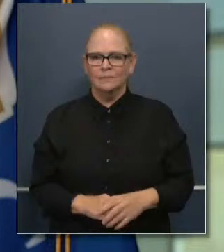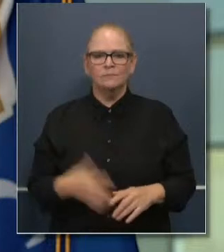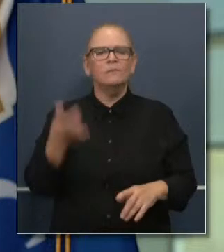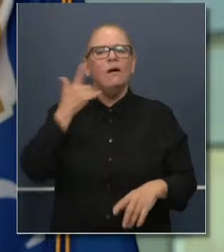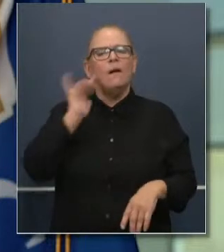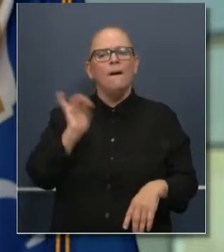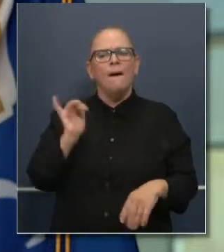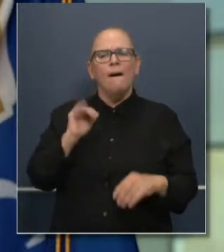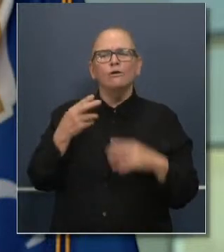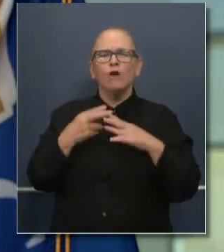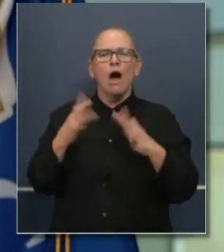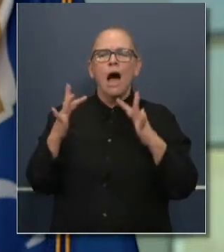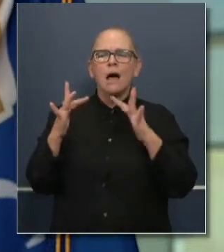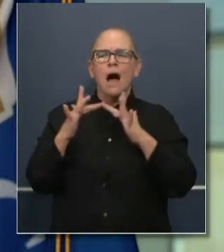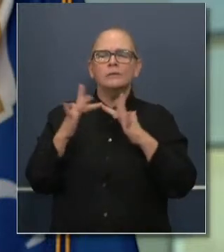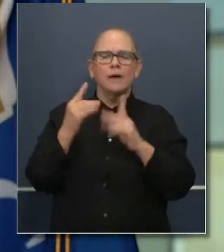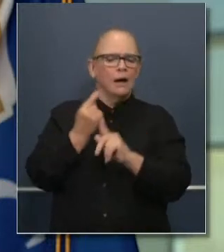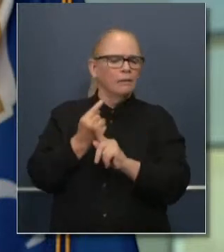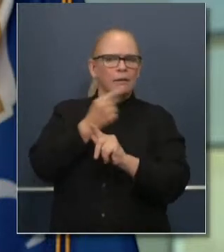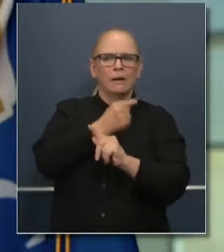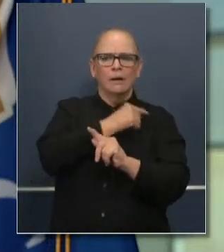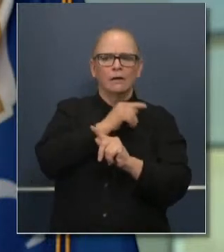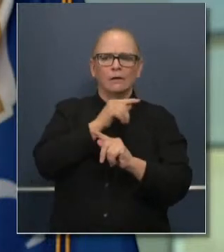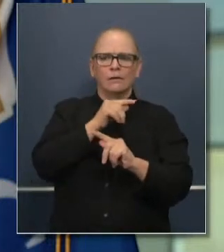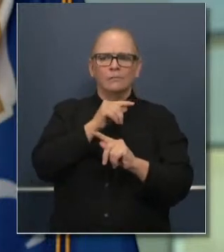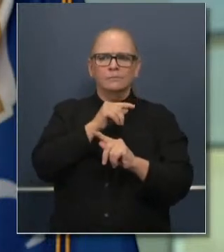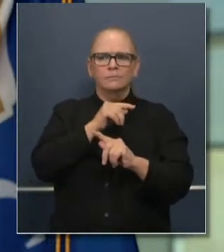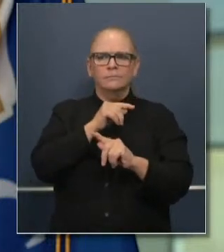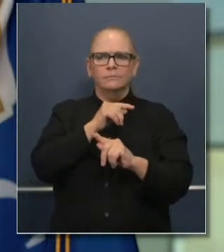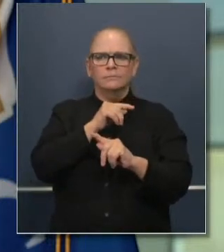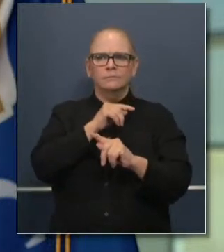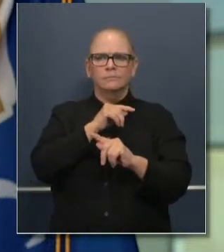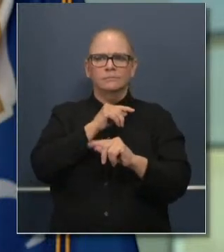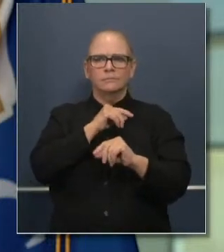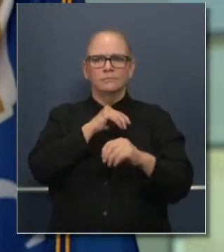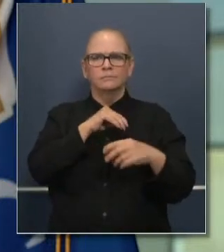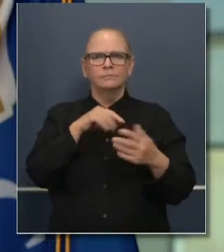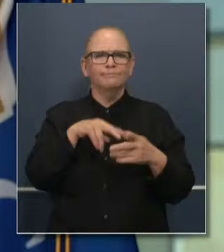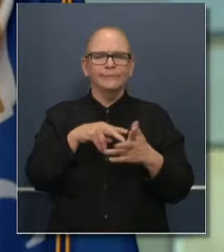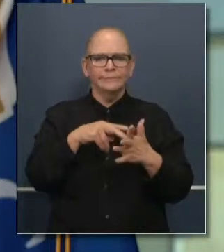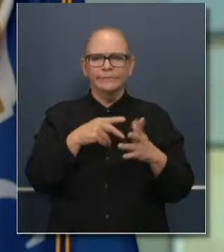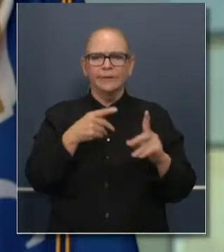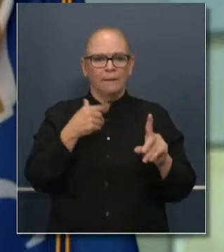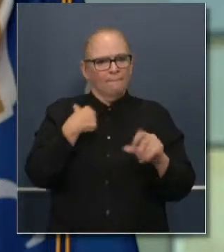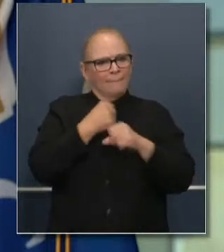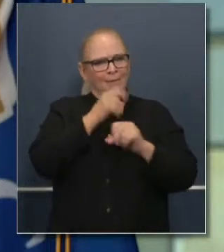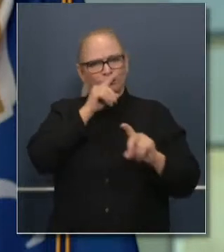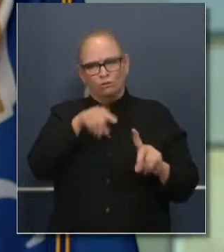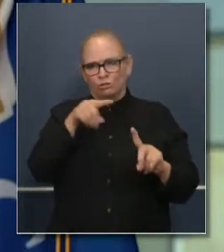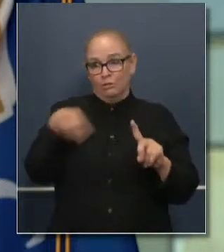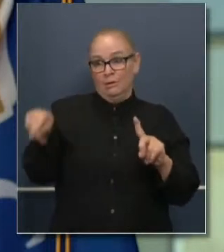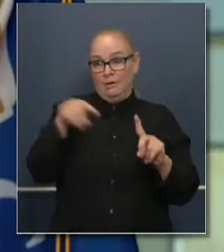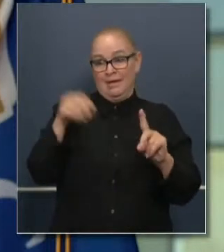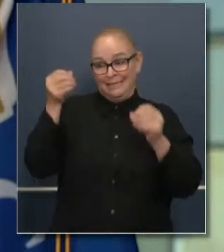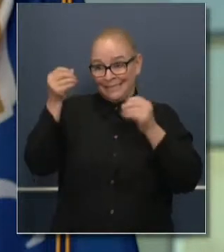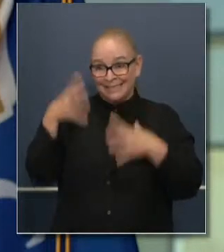this is fundamental in terms of keeping our children and teachers safe in the upcoming school years when we